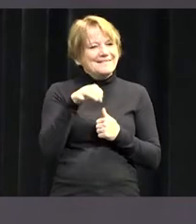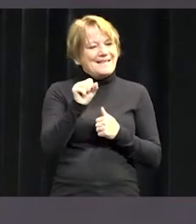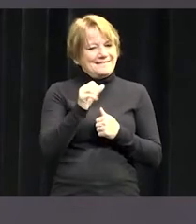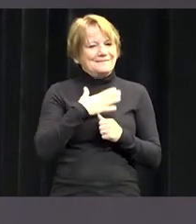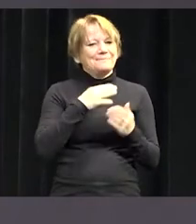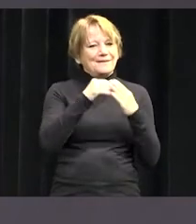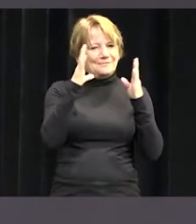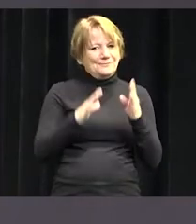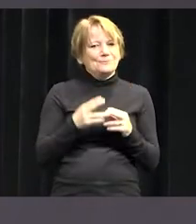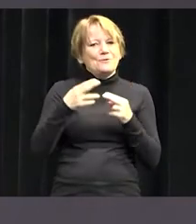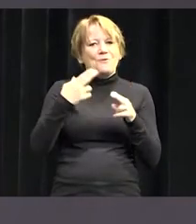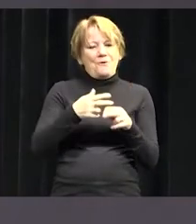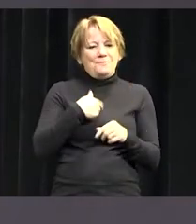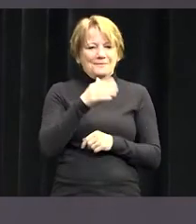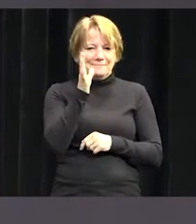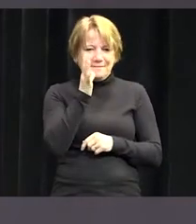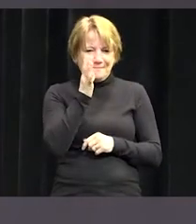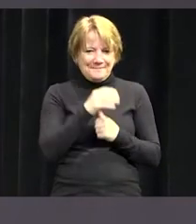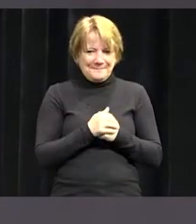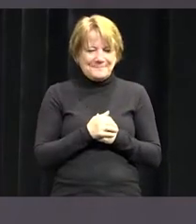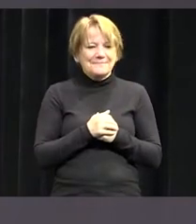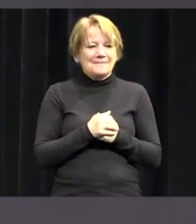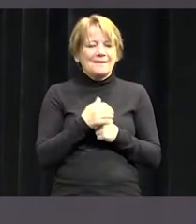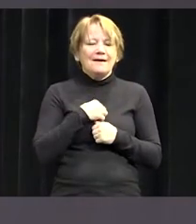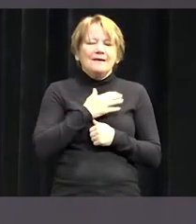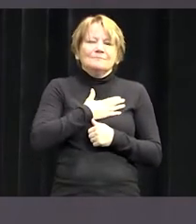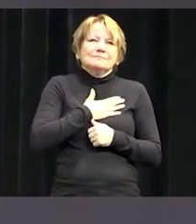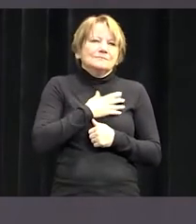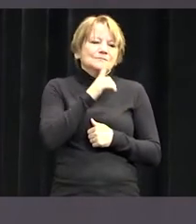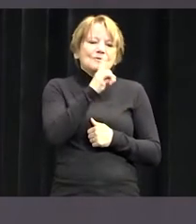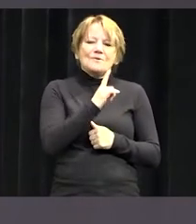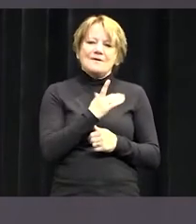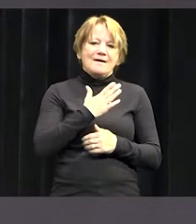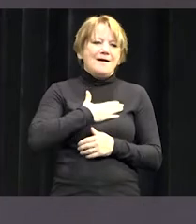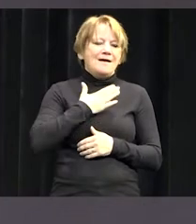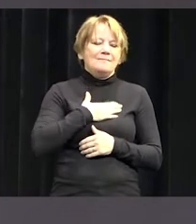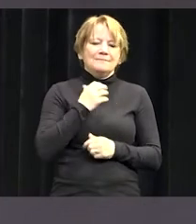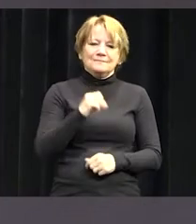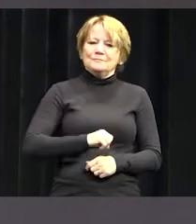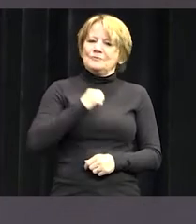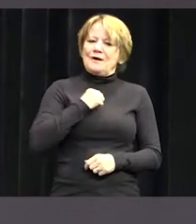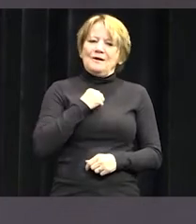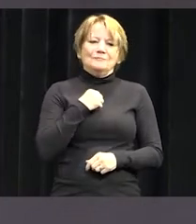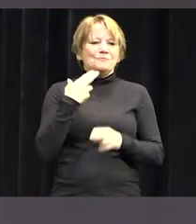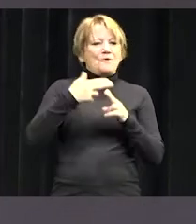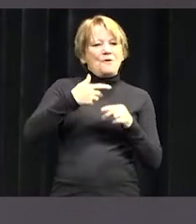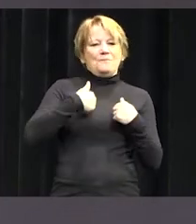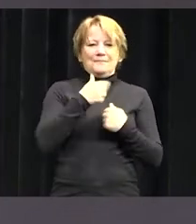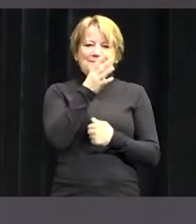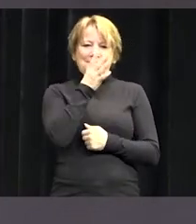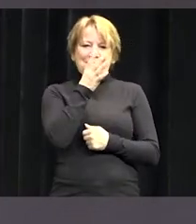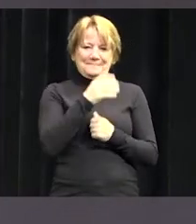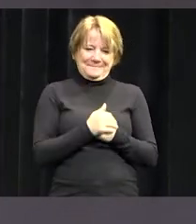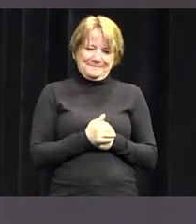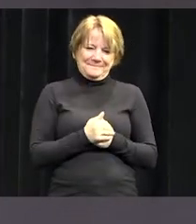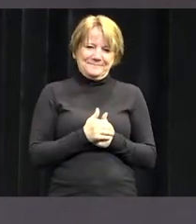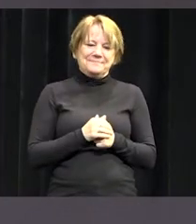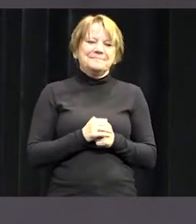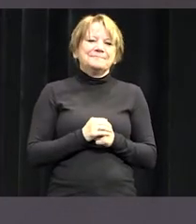i say to all of you there is a time when parents have to let you go to explore the world by yourselves